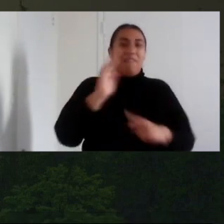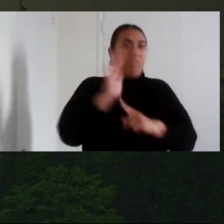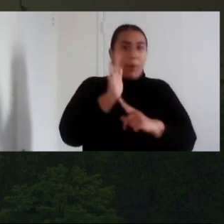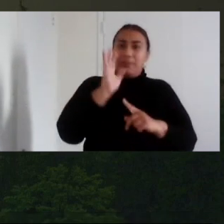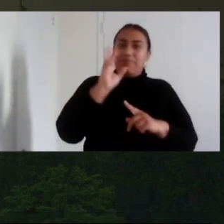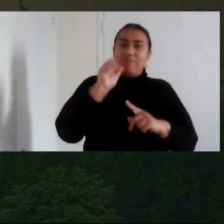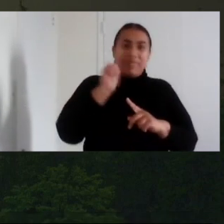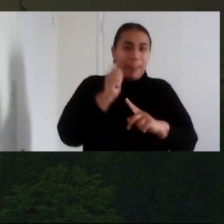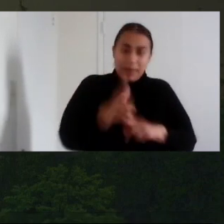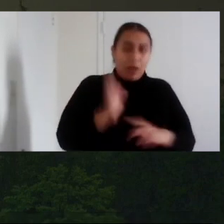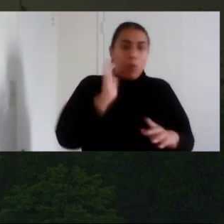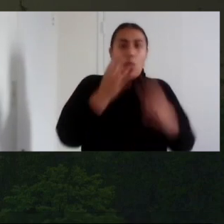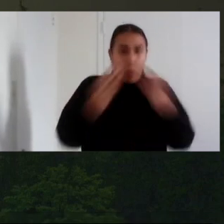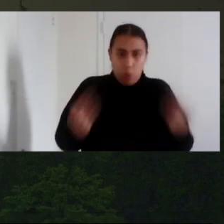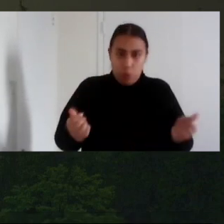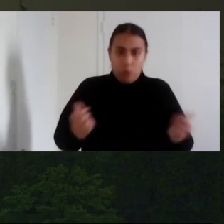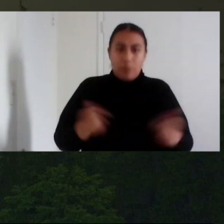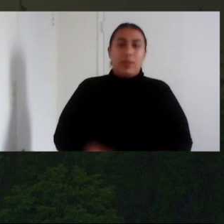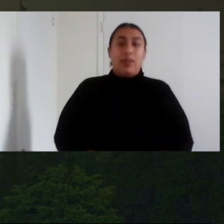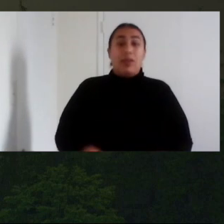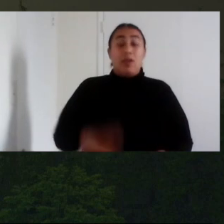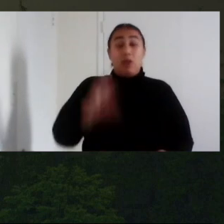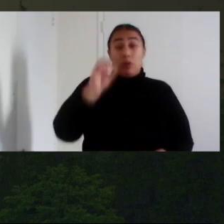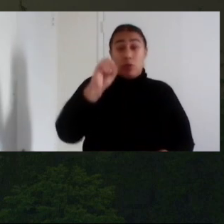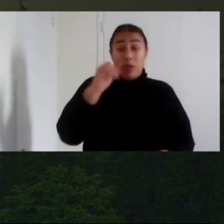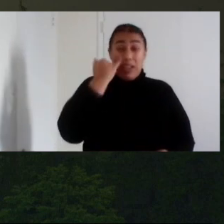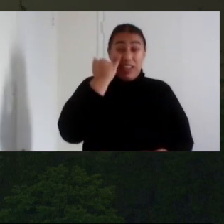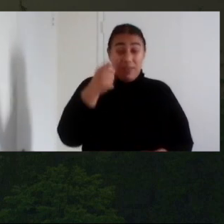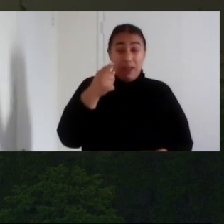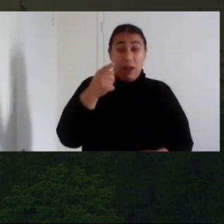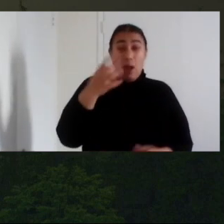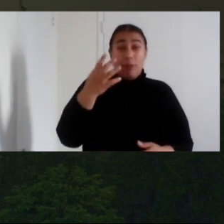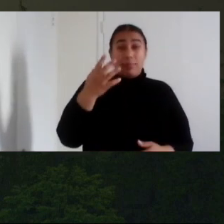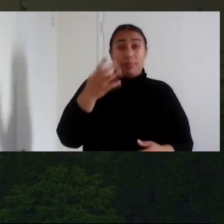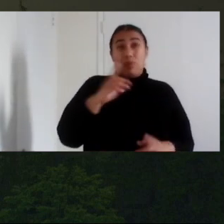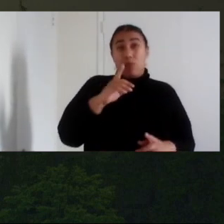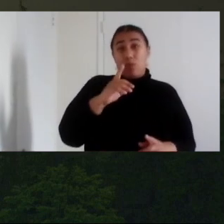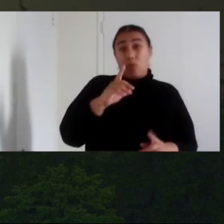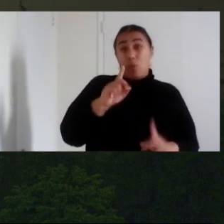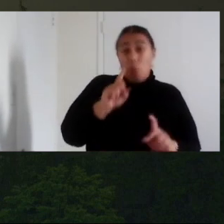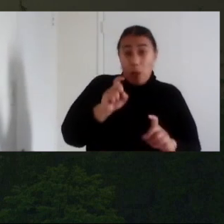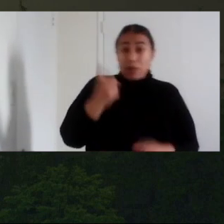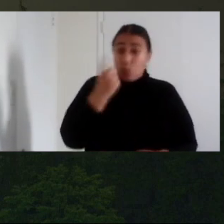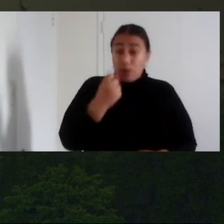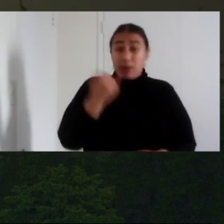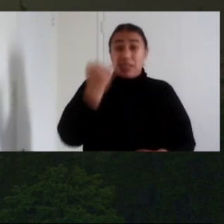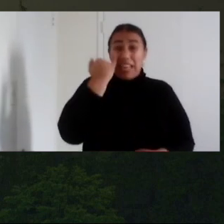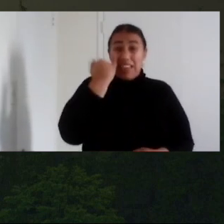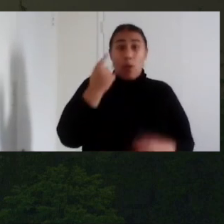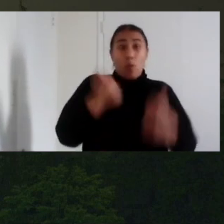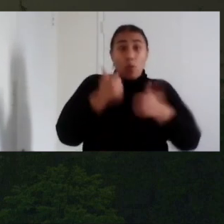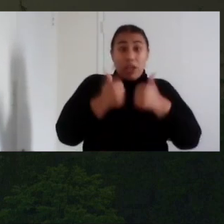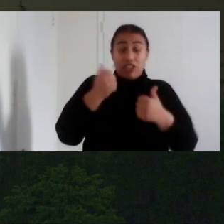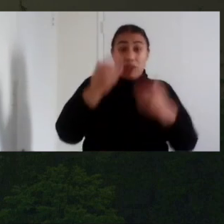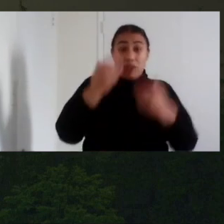The advantage we have for medical cannabis is that the medication can be inhaled. And again, to fight the popular misconception that if you are using